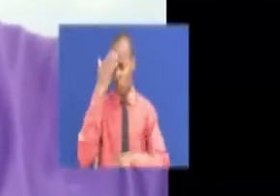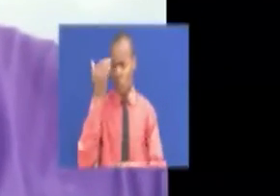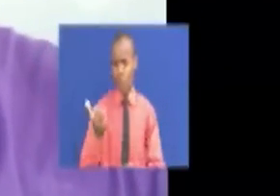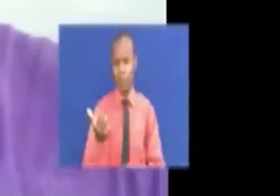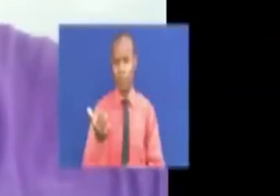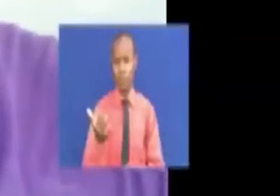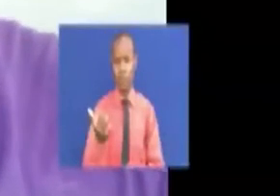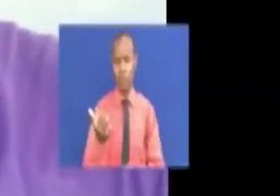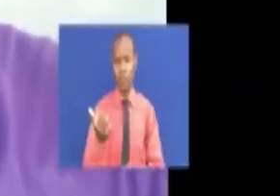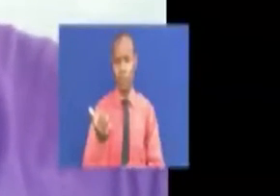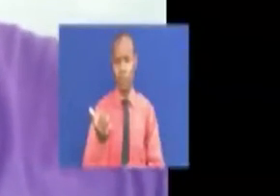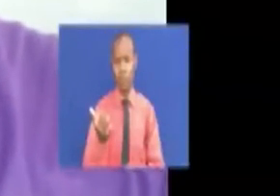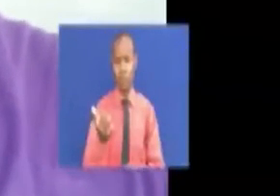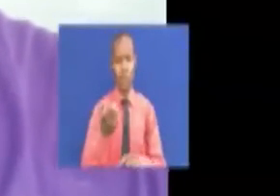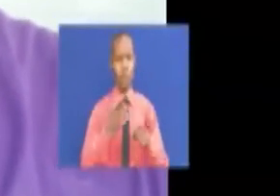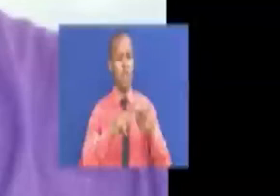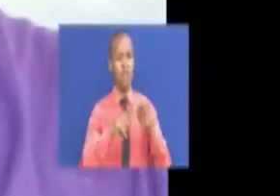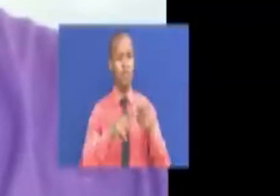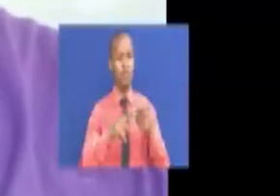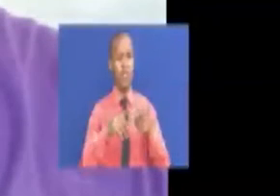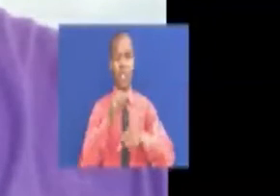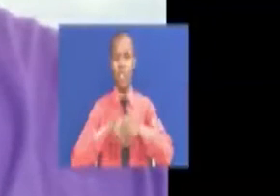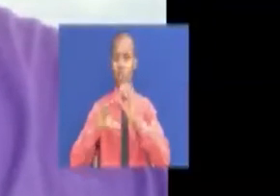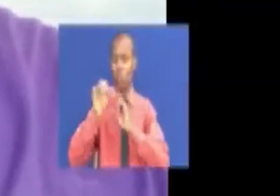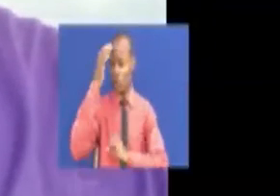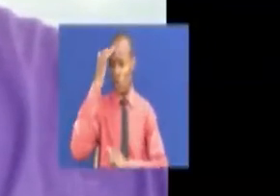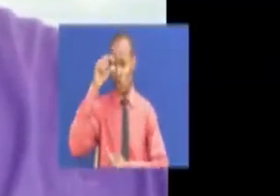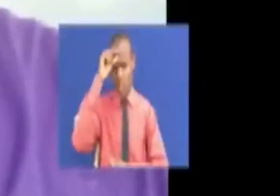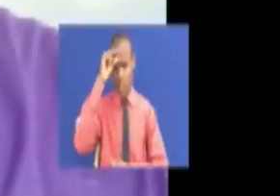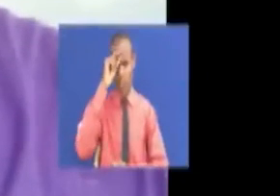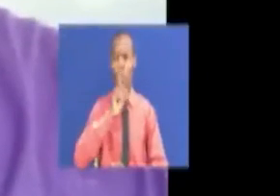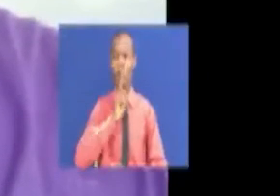the government directives and being able to